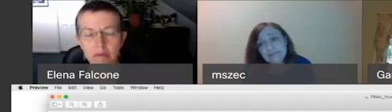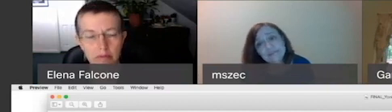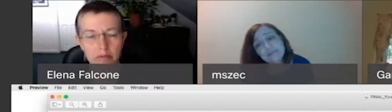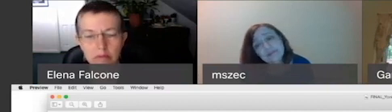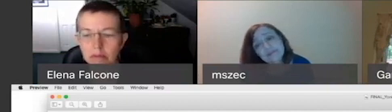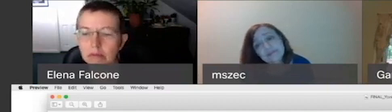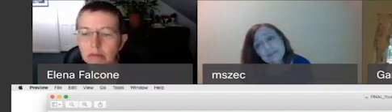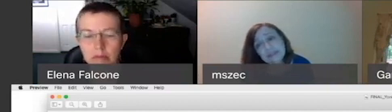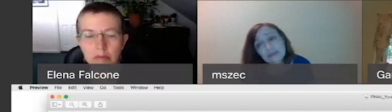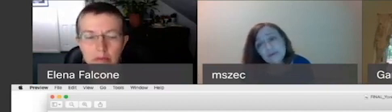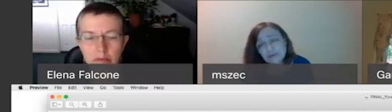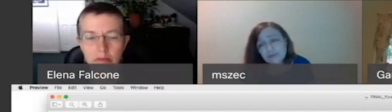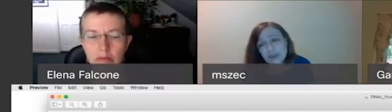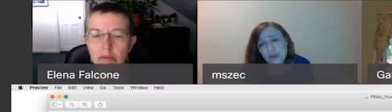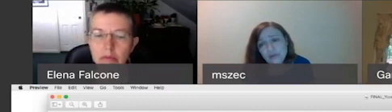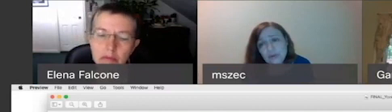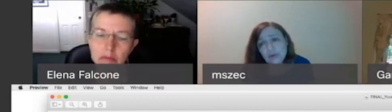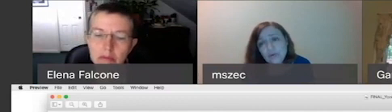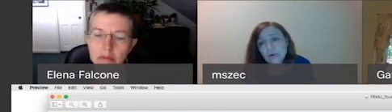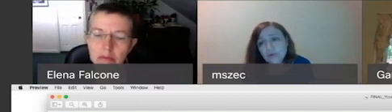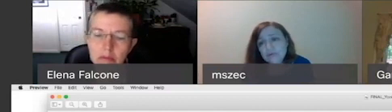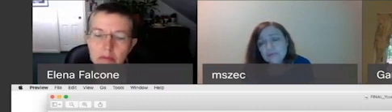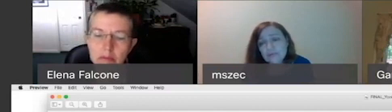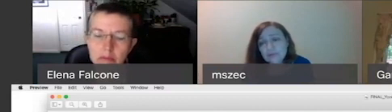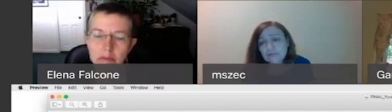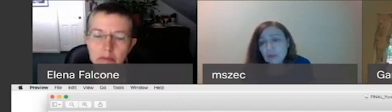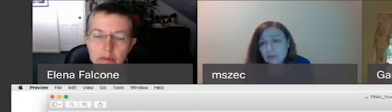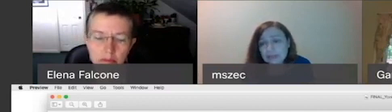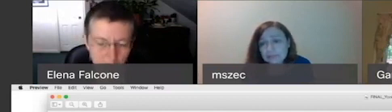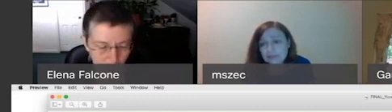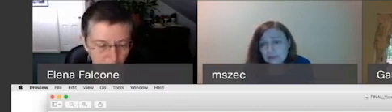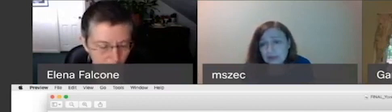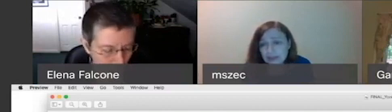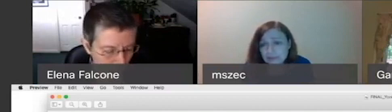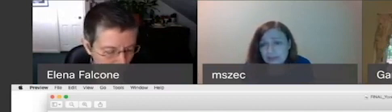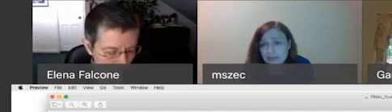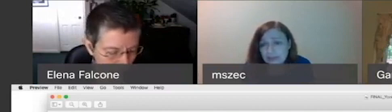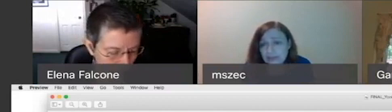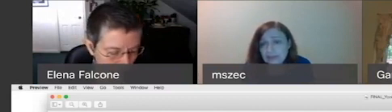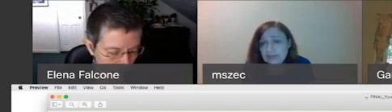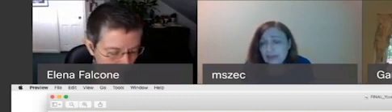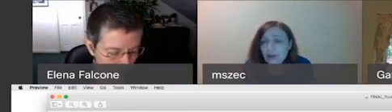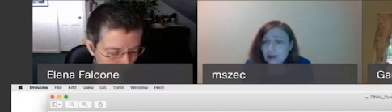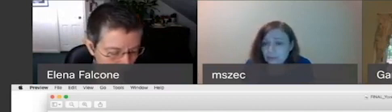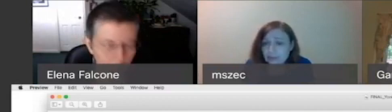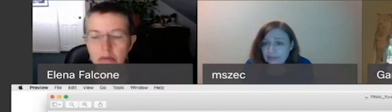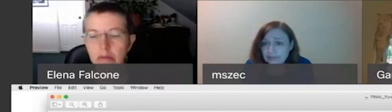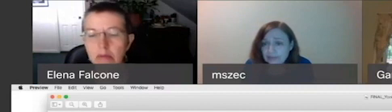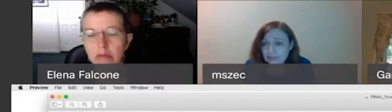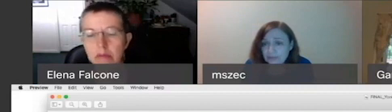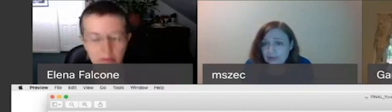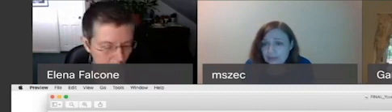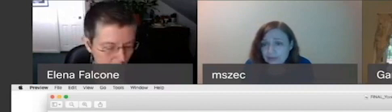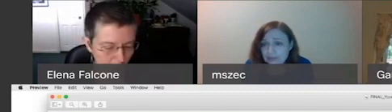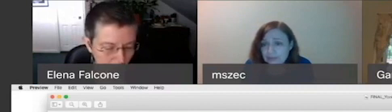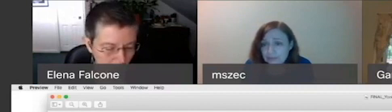to an assisted living facility or nursing home or some sort of low-income senior housing, they are permitted